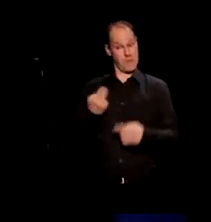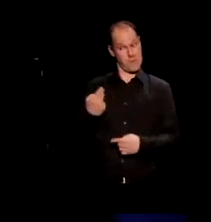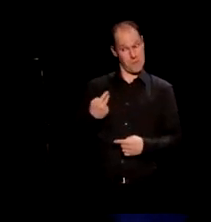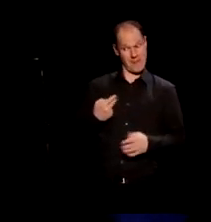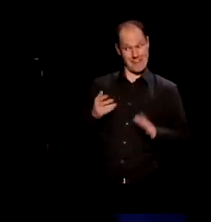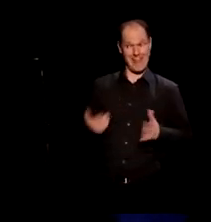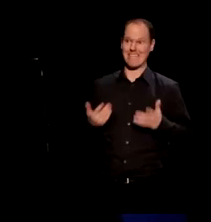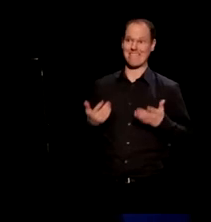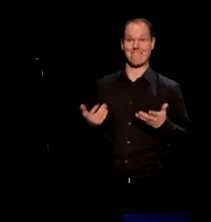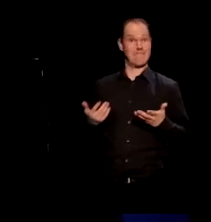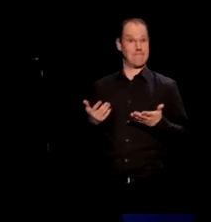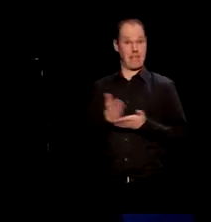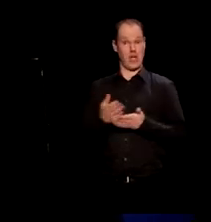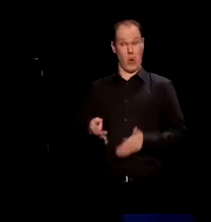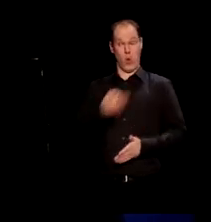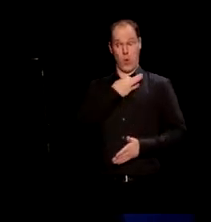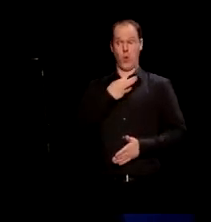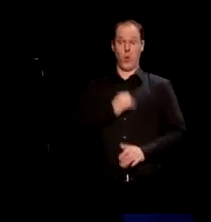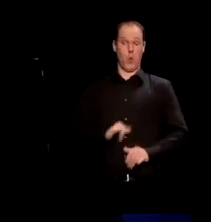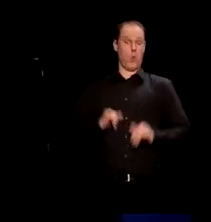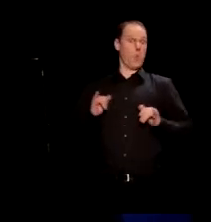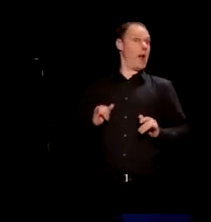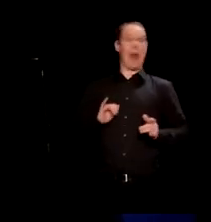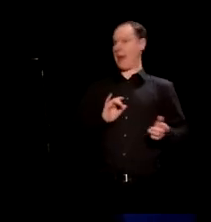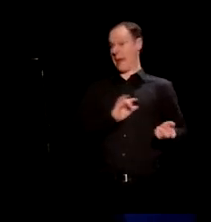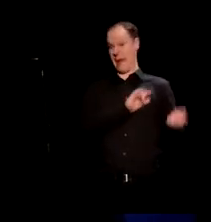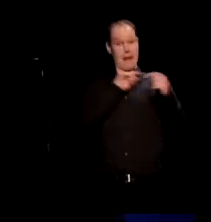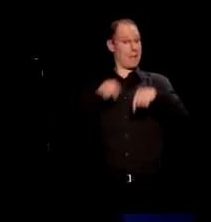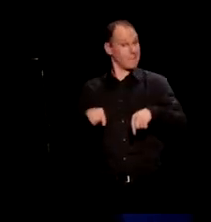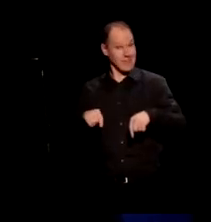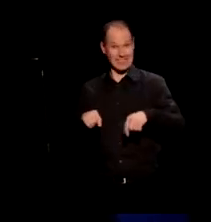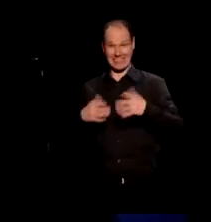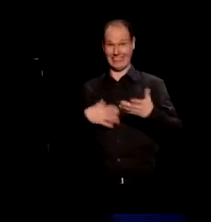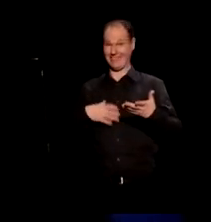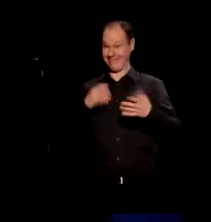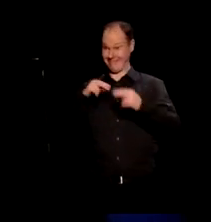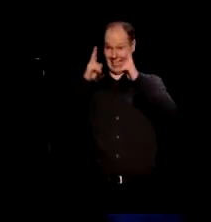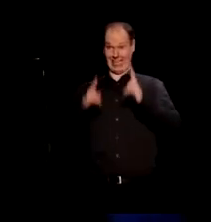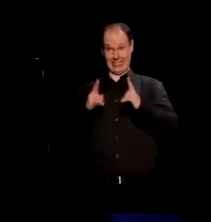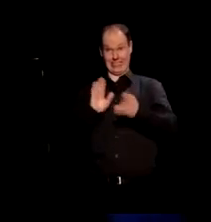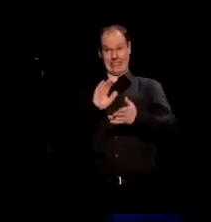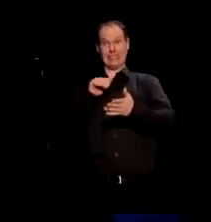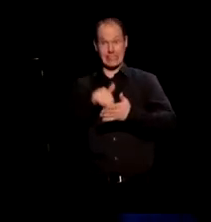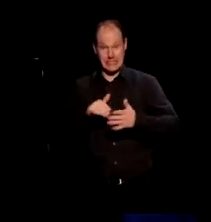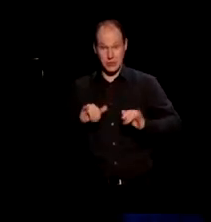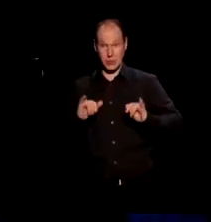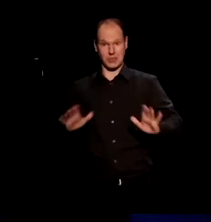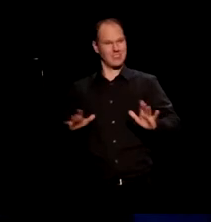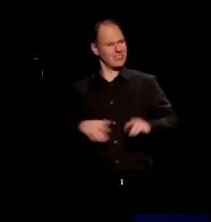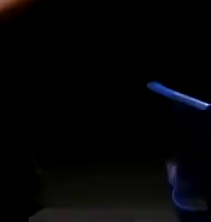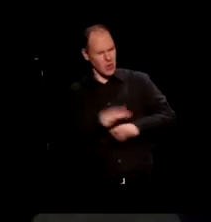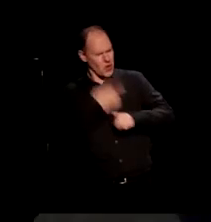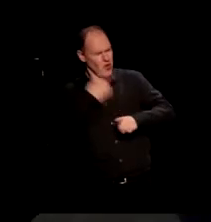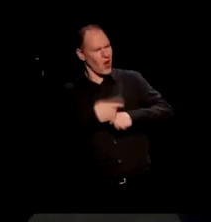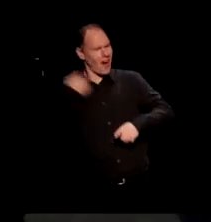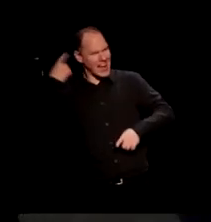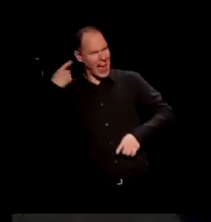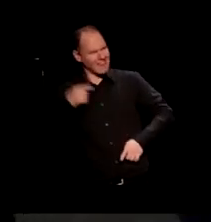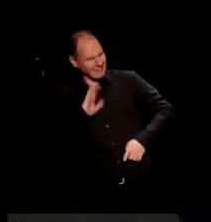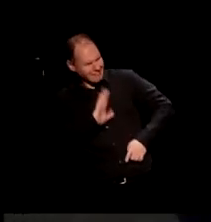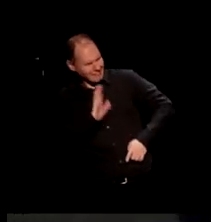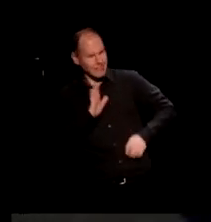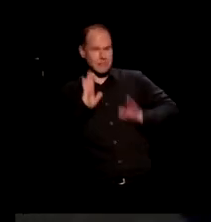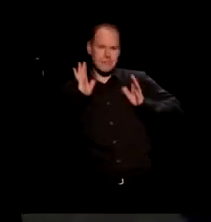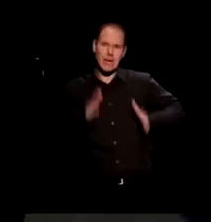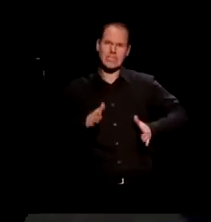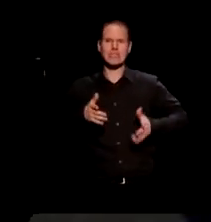We taking a mighty risk and a big chance coming up in Sir Cyro's house like this. Shh, don't talk so loud. There